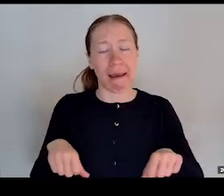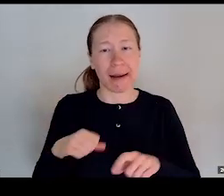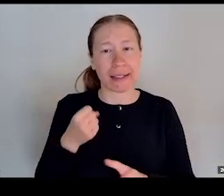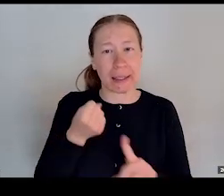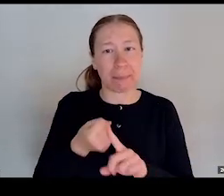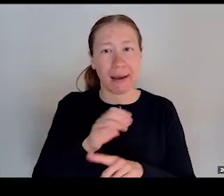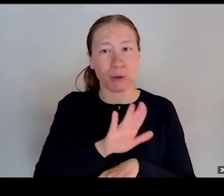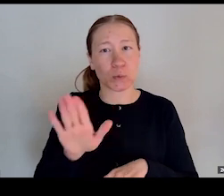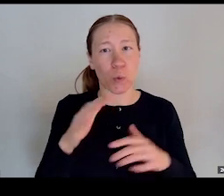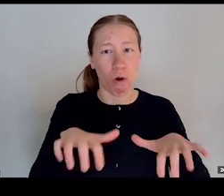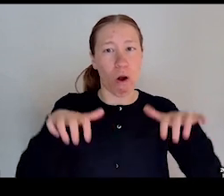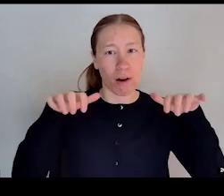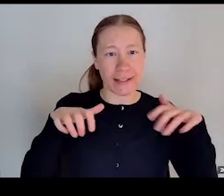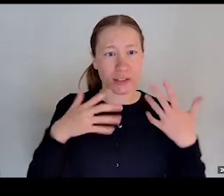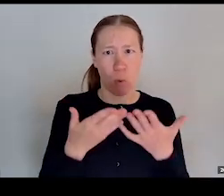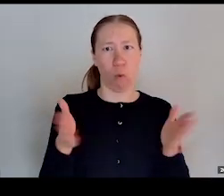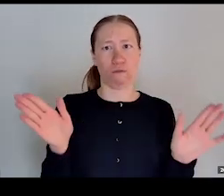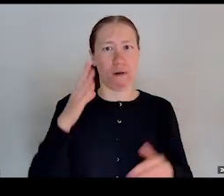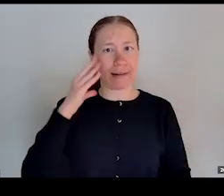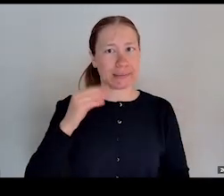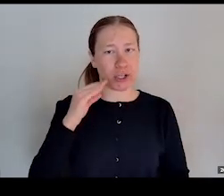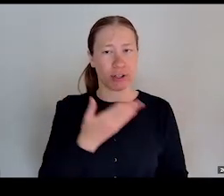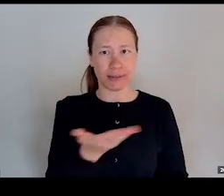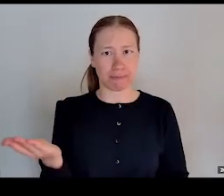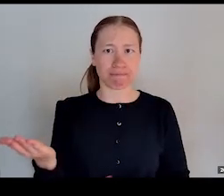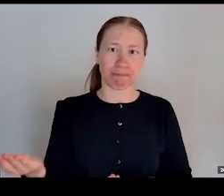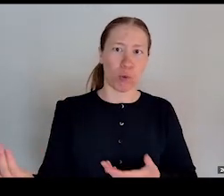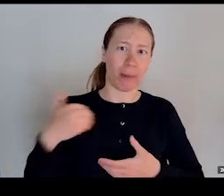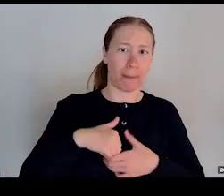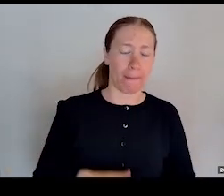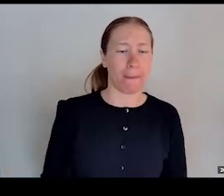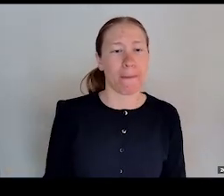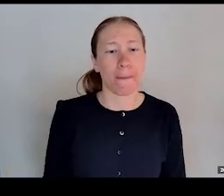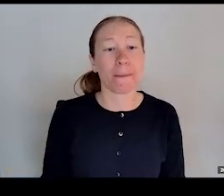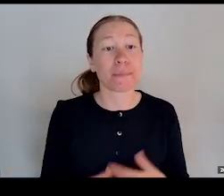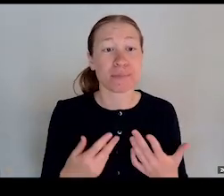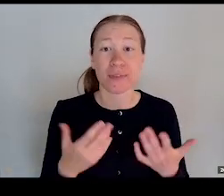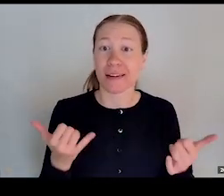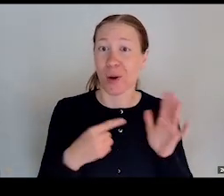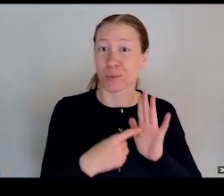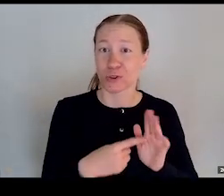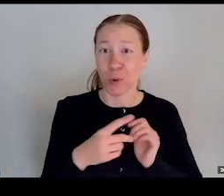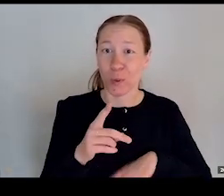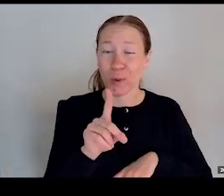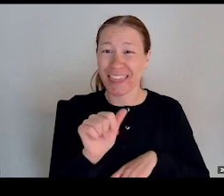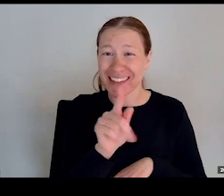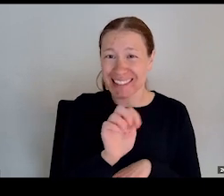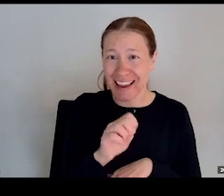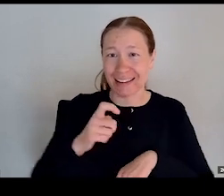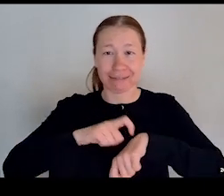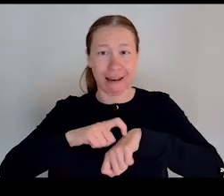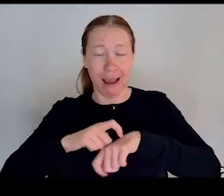the audience and overall experience for your guests. So I have listed here date, time, and location and some